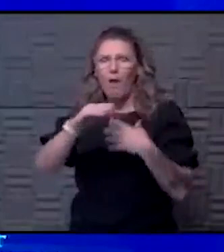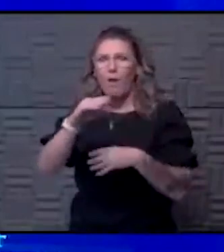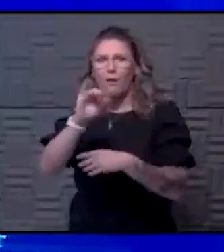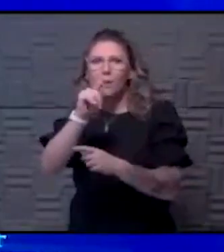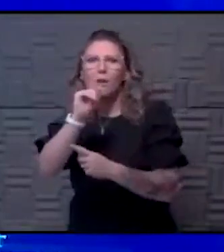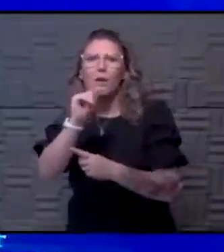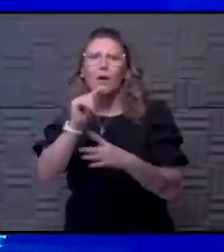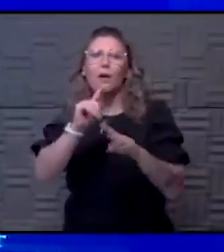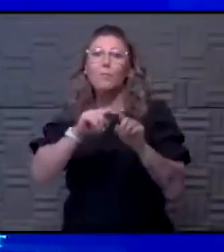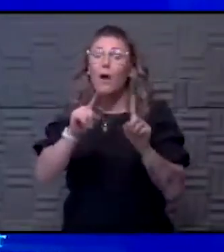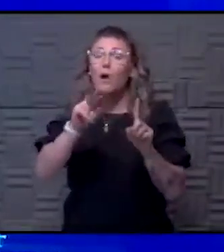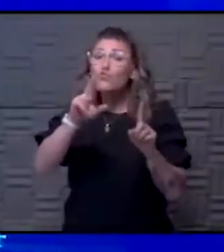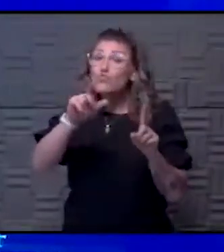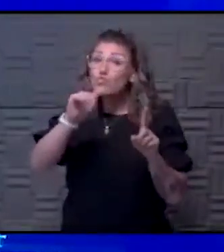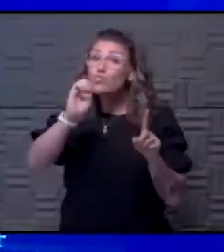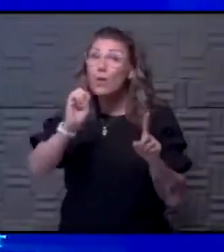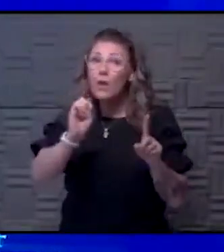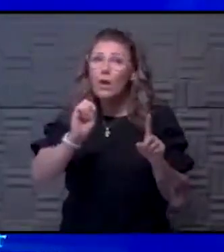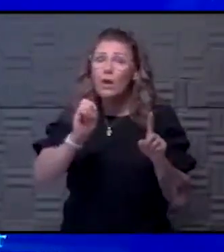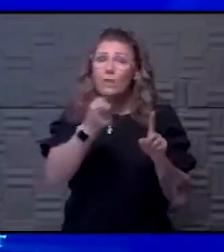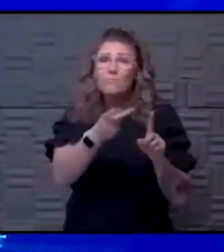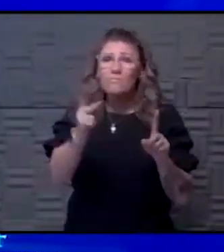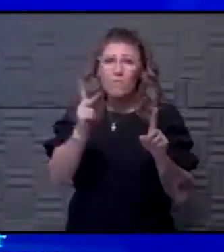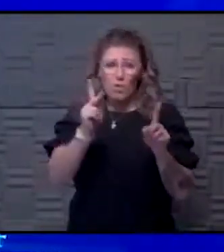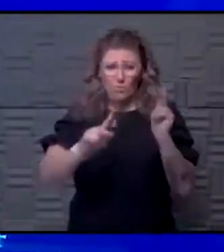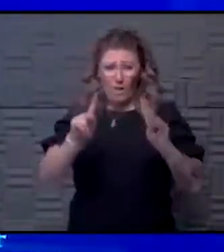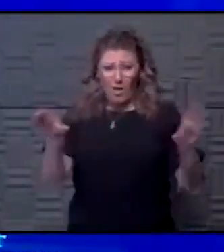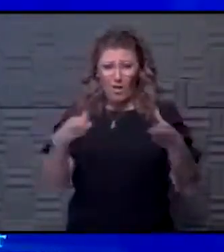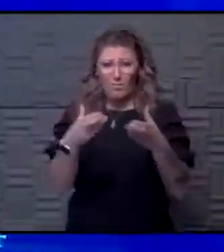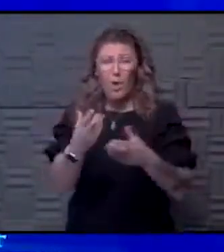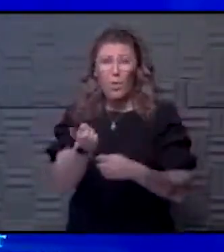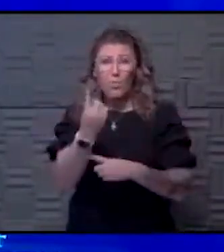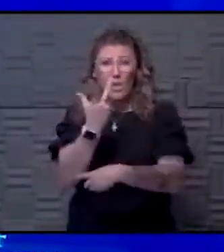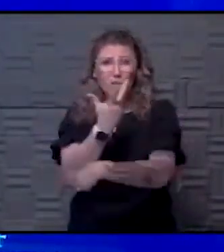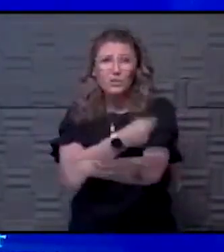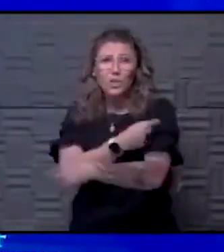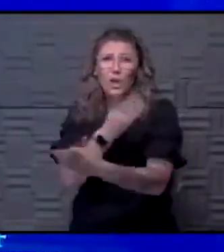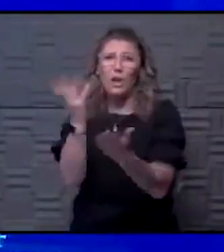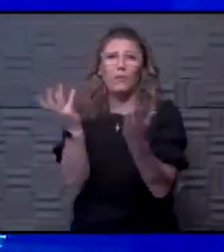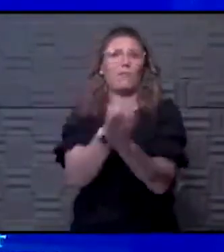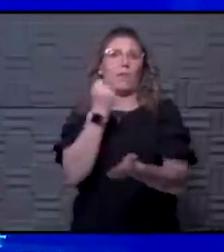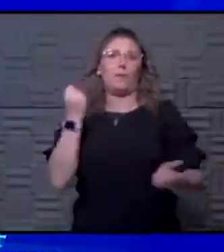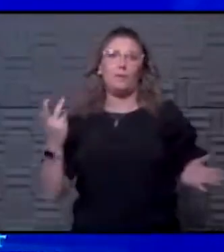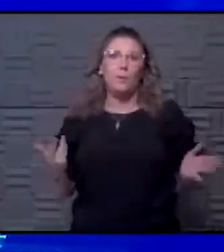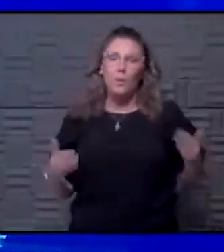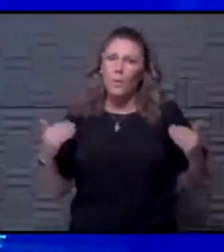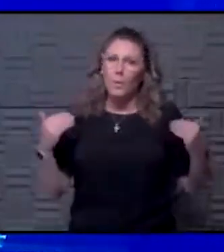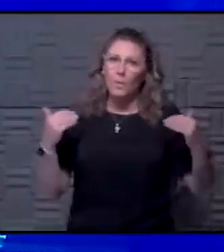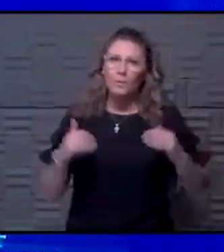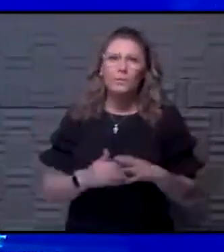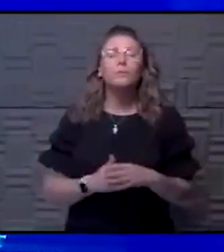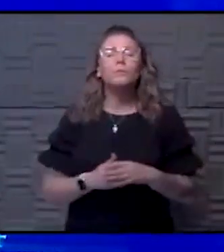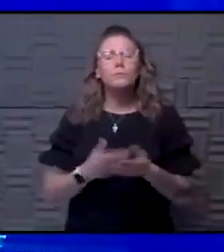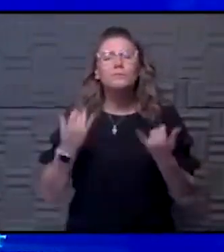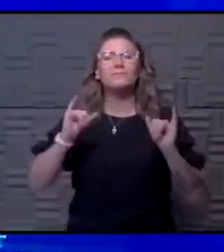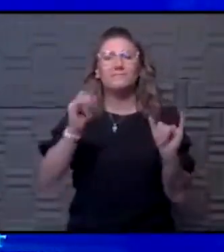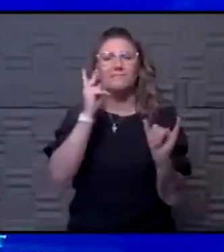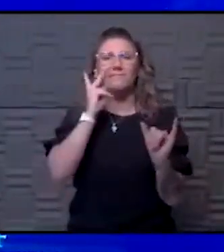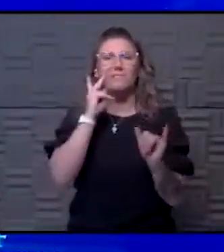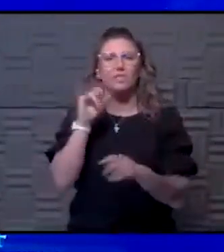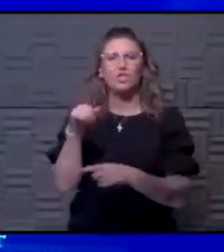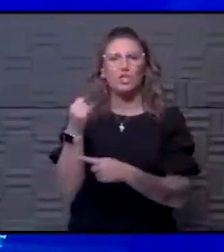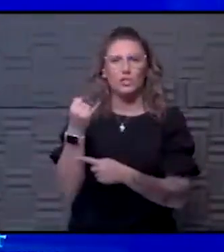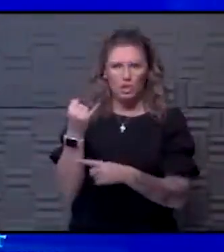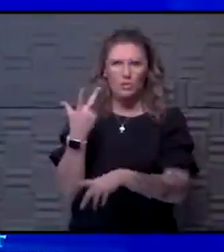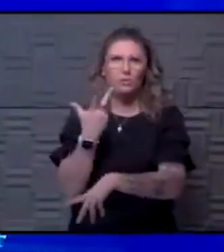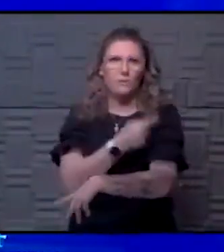also very rare. And there are some populations for whom one shot is a tremendous advantage. And I think I think we're going to still see the J&J vaccine